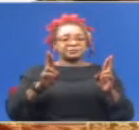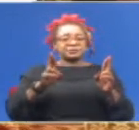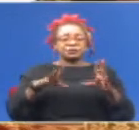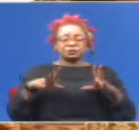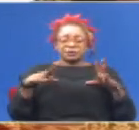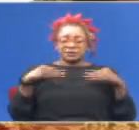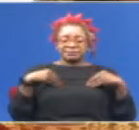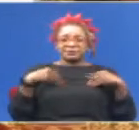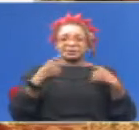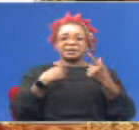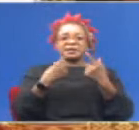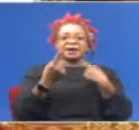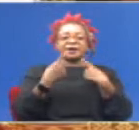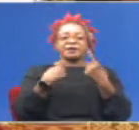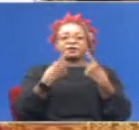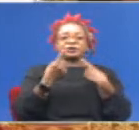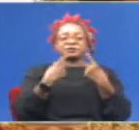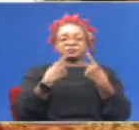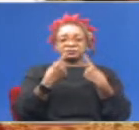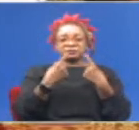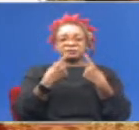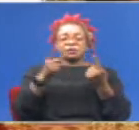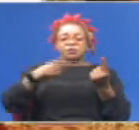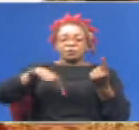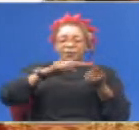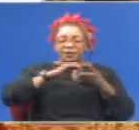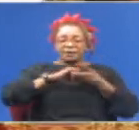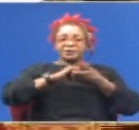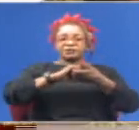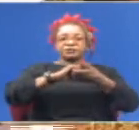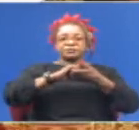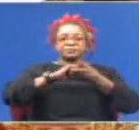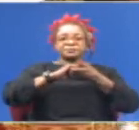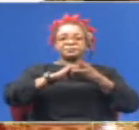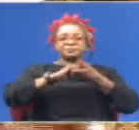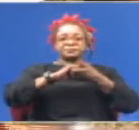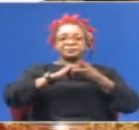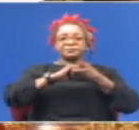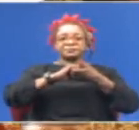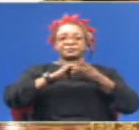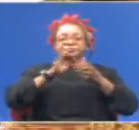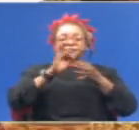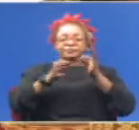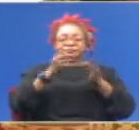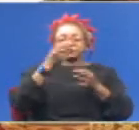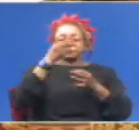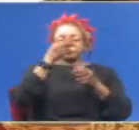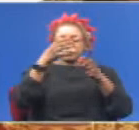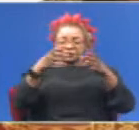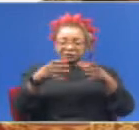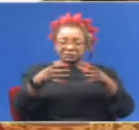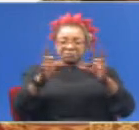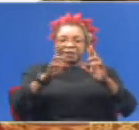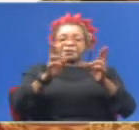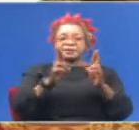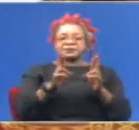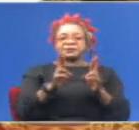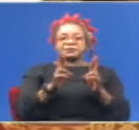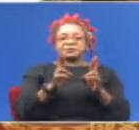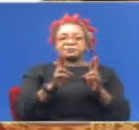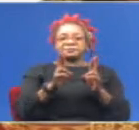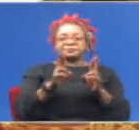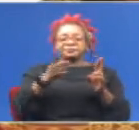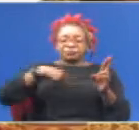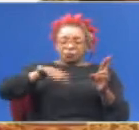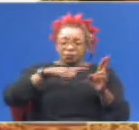dialogue and that we will engage as long as Mr. Ruto and his team are ready to engage. We as